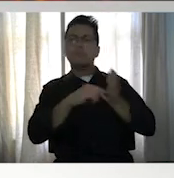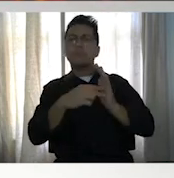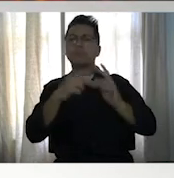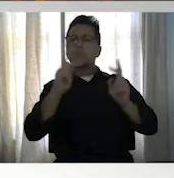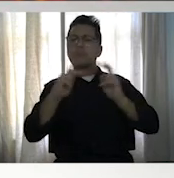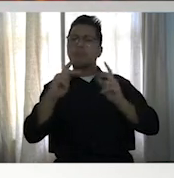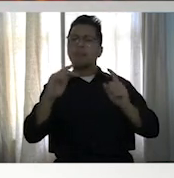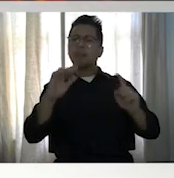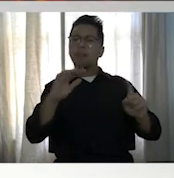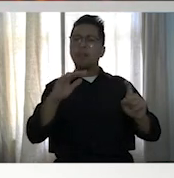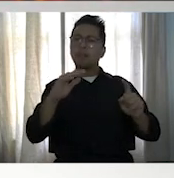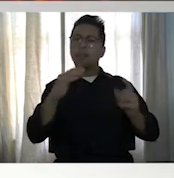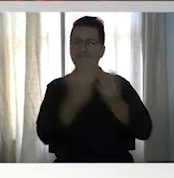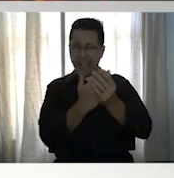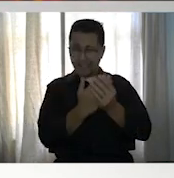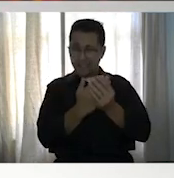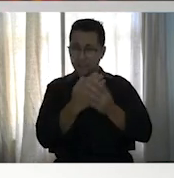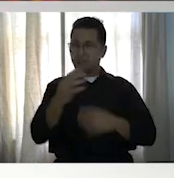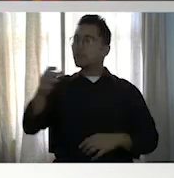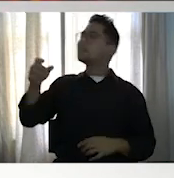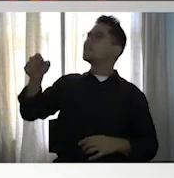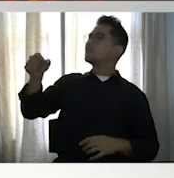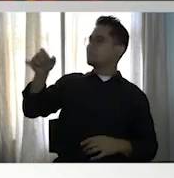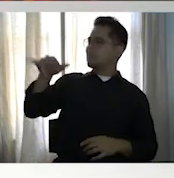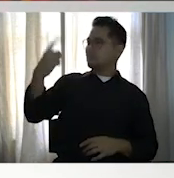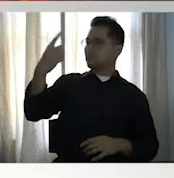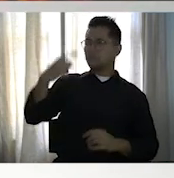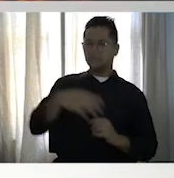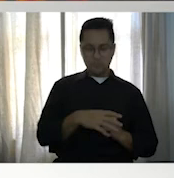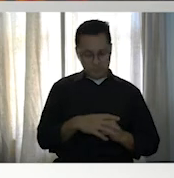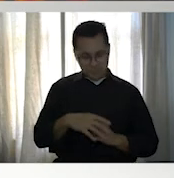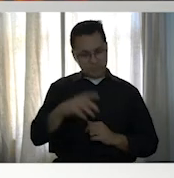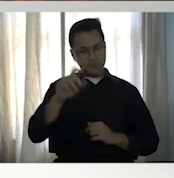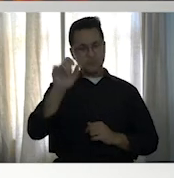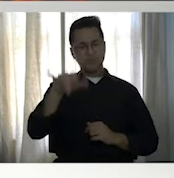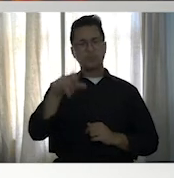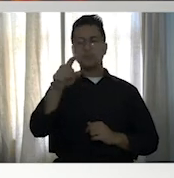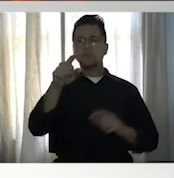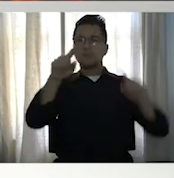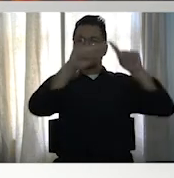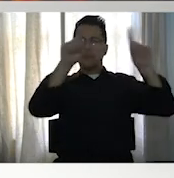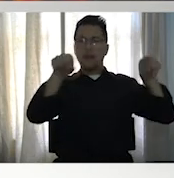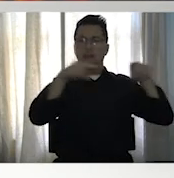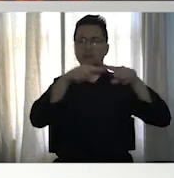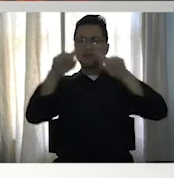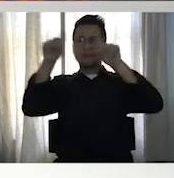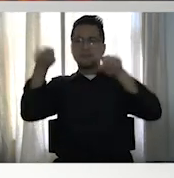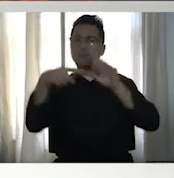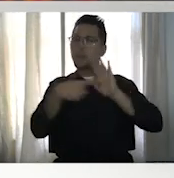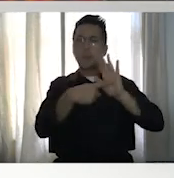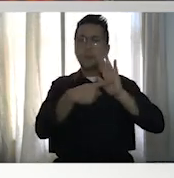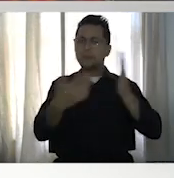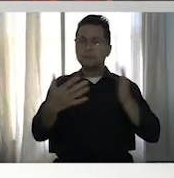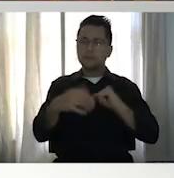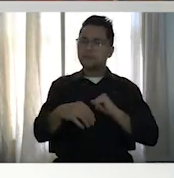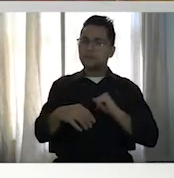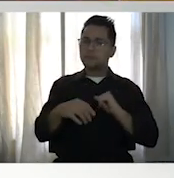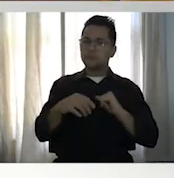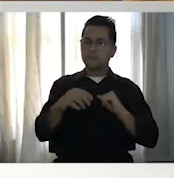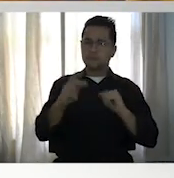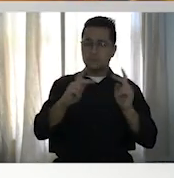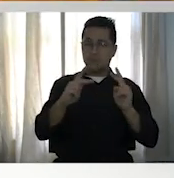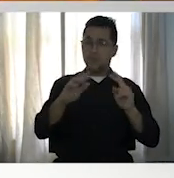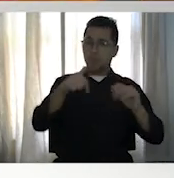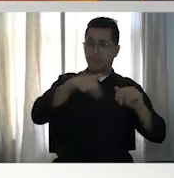The people file. Yeah, that one. What are those boxes representing? These are the people in the group.